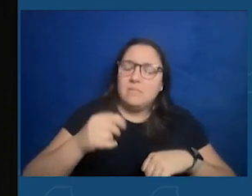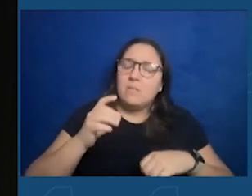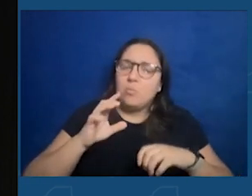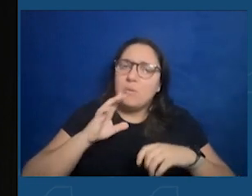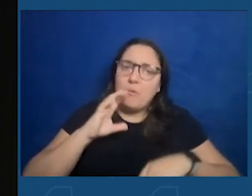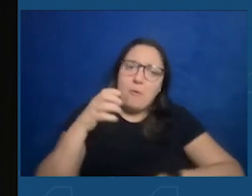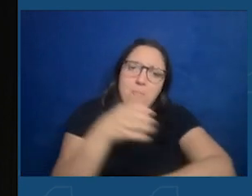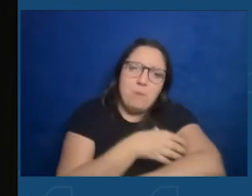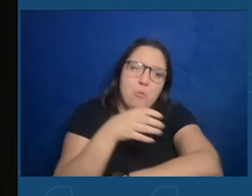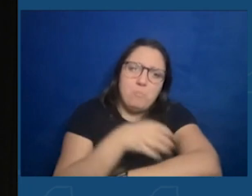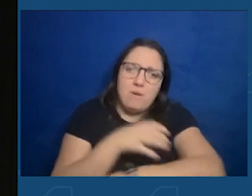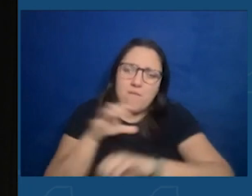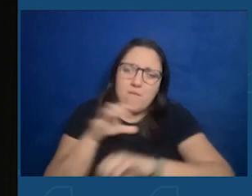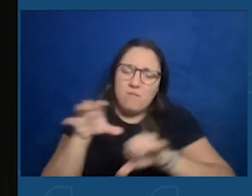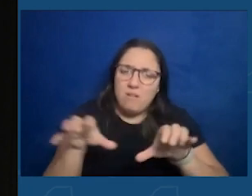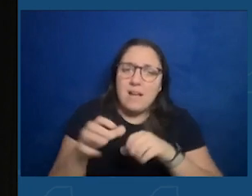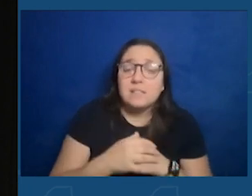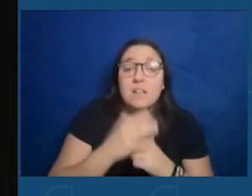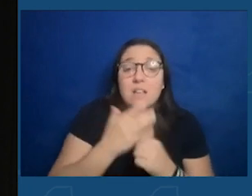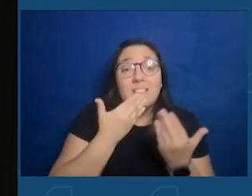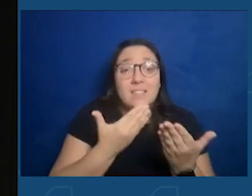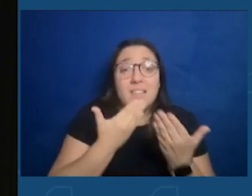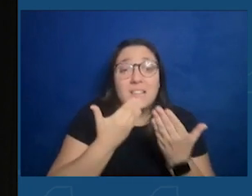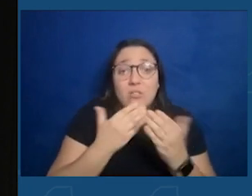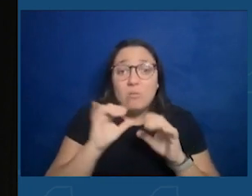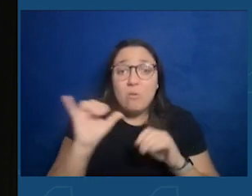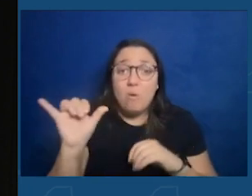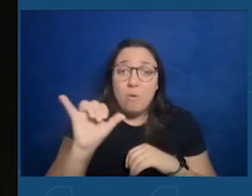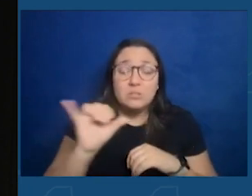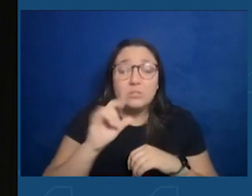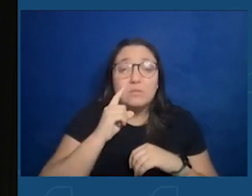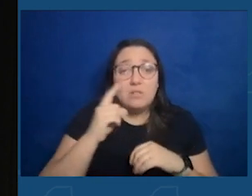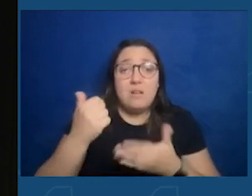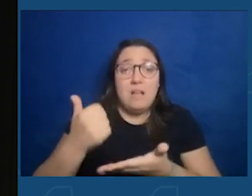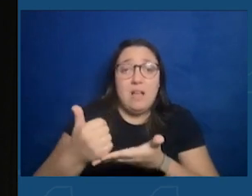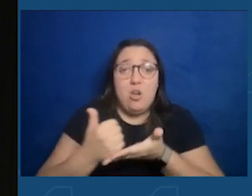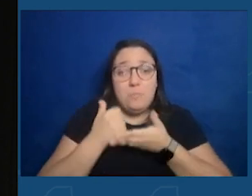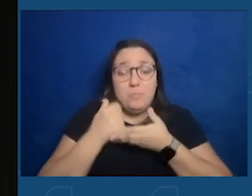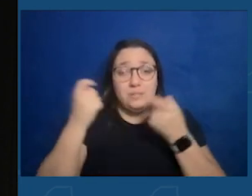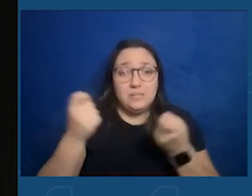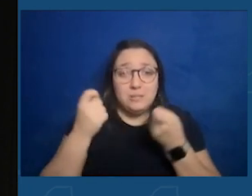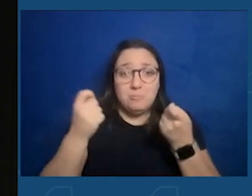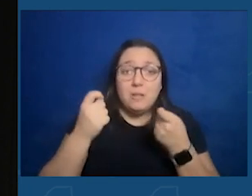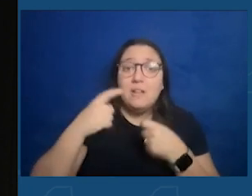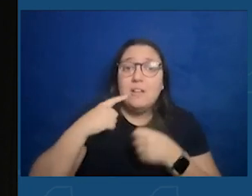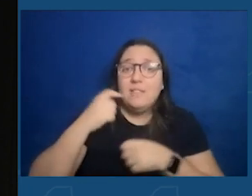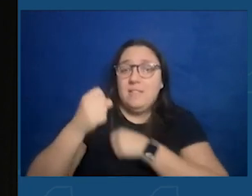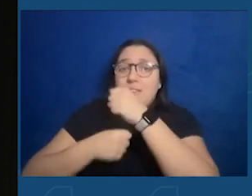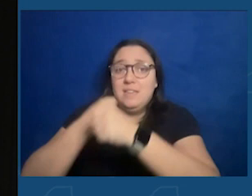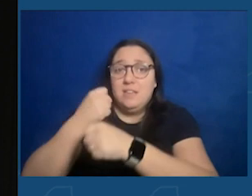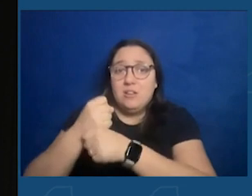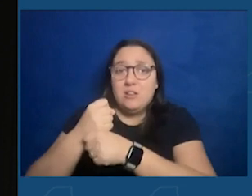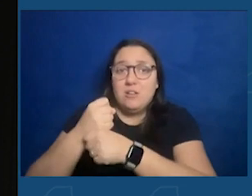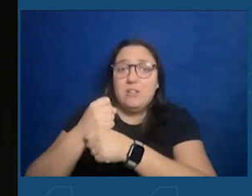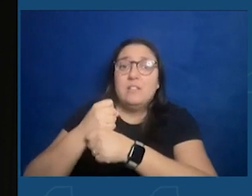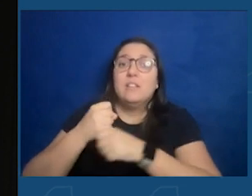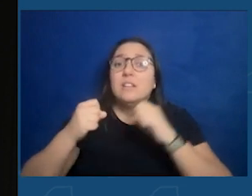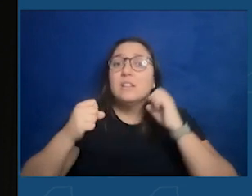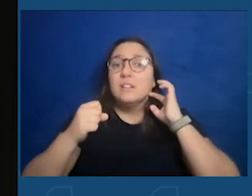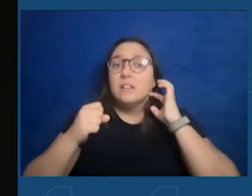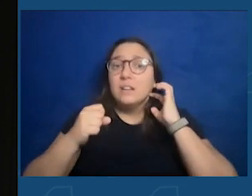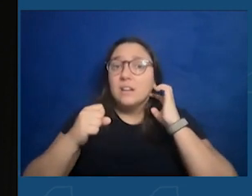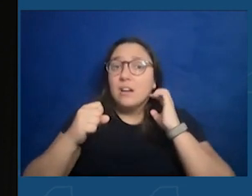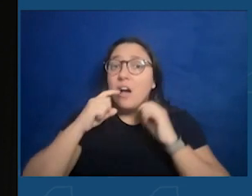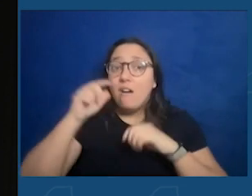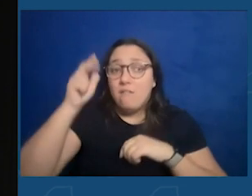everybody for helping us celebrate. For some, the year of the cat. For others, it's the year of the rabbit. And what this says is that we're heading